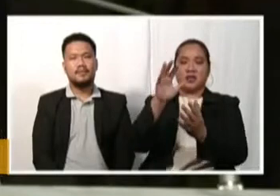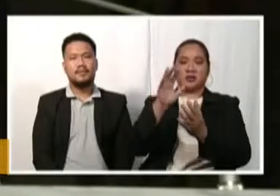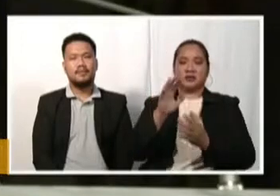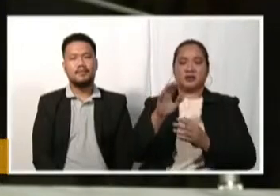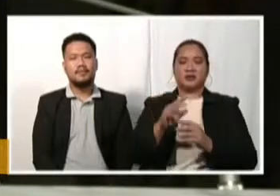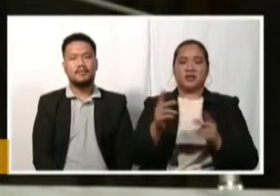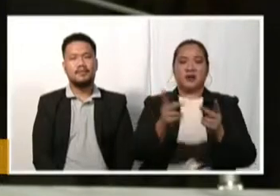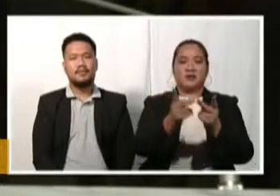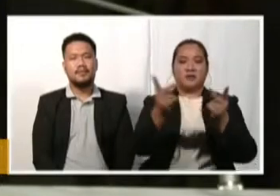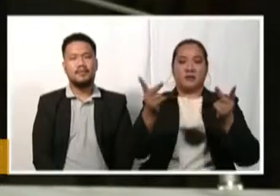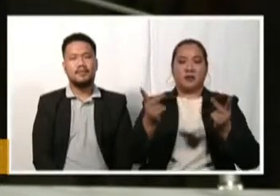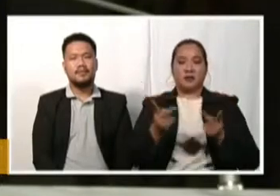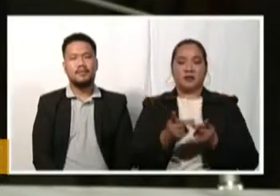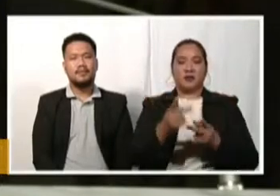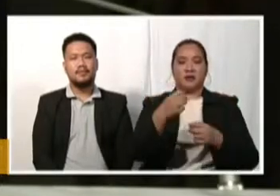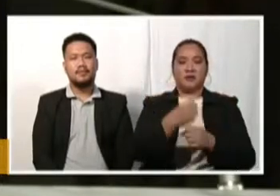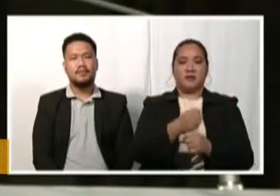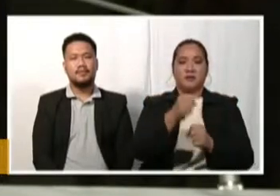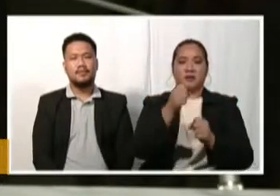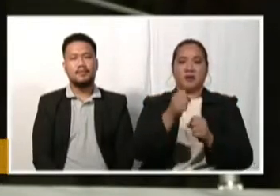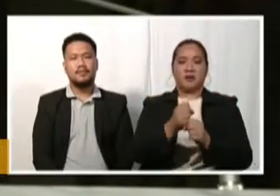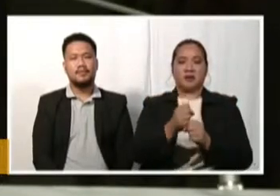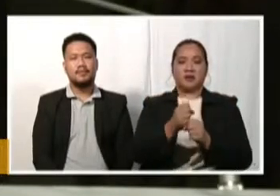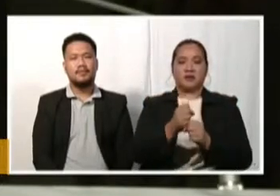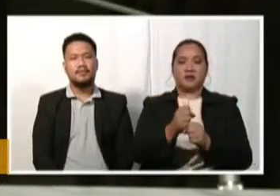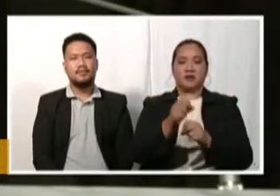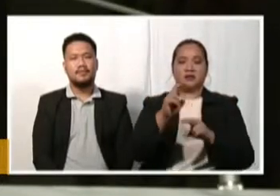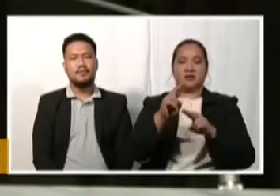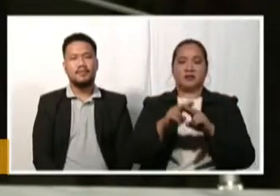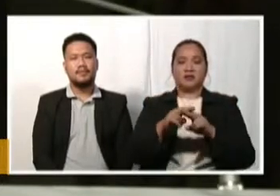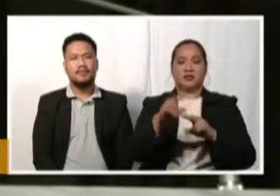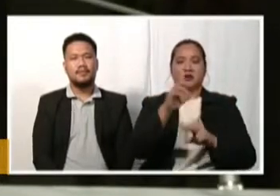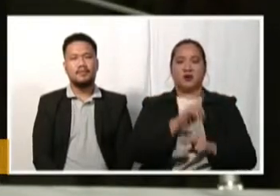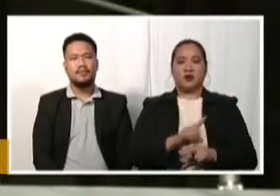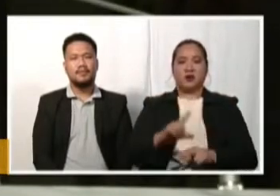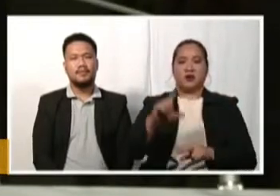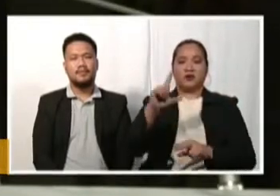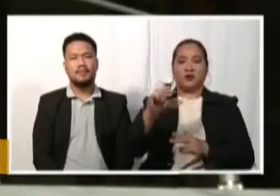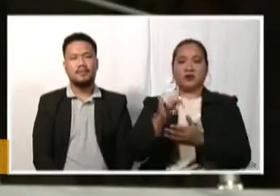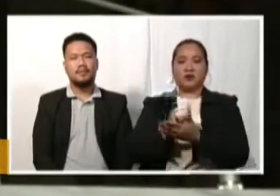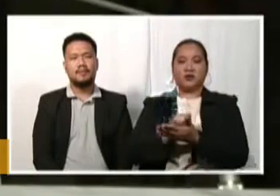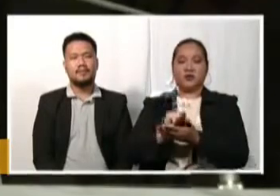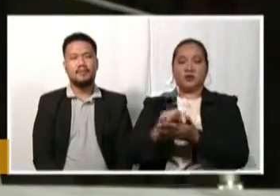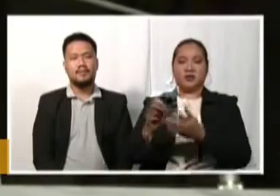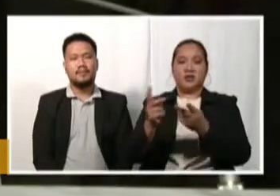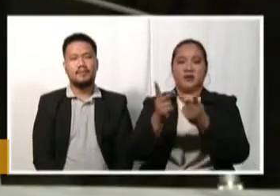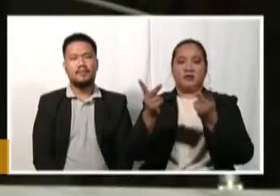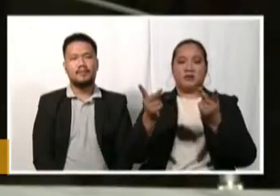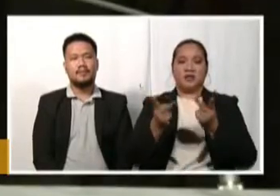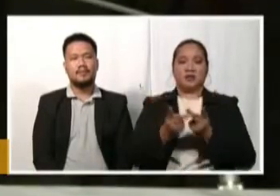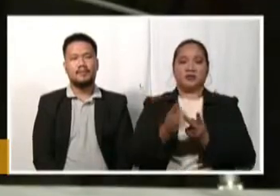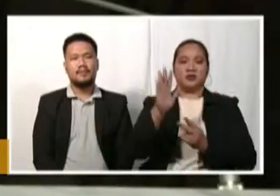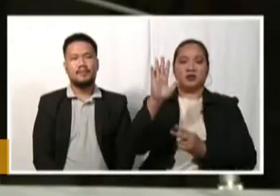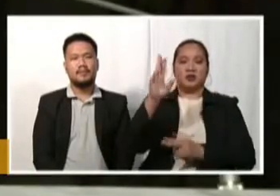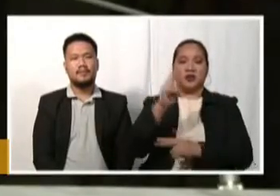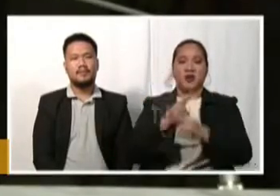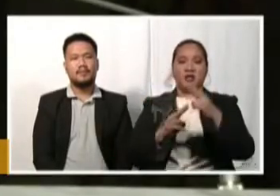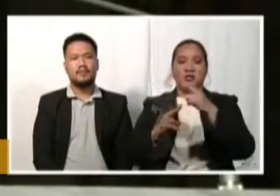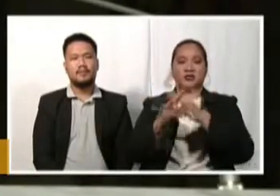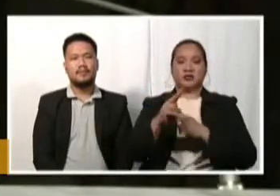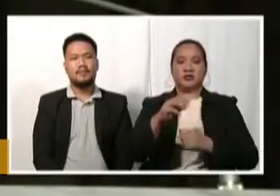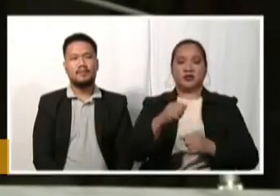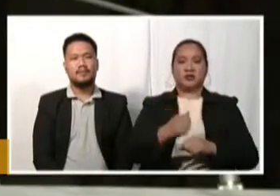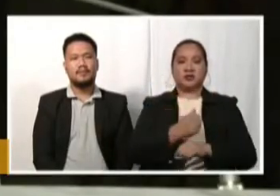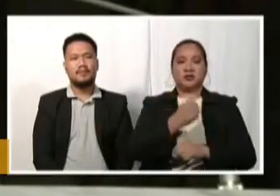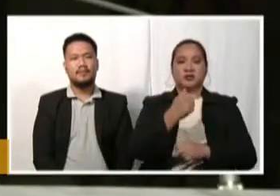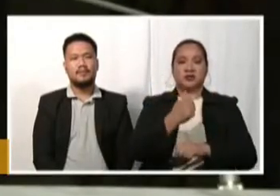the place where you made your seat, O Lord, the sanctuary, Lord, which your hands